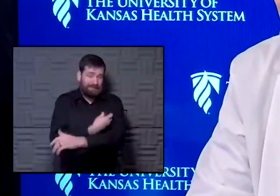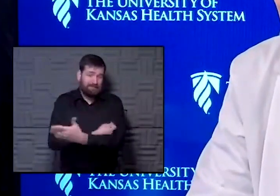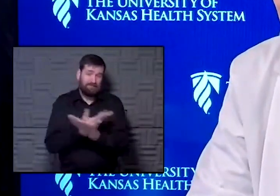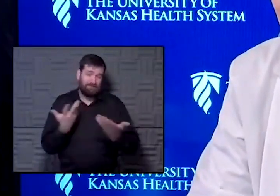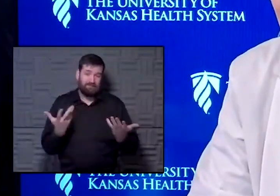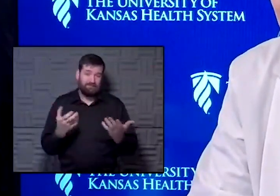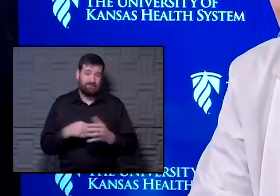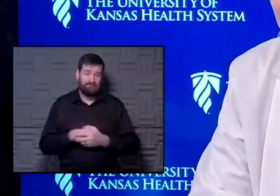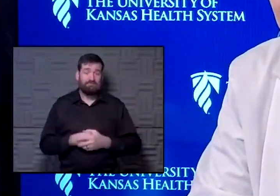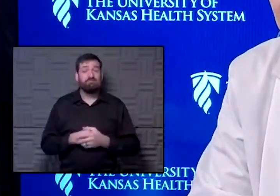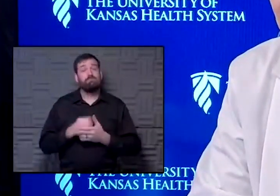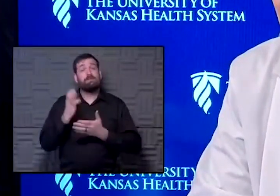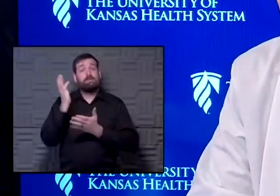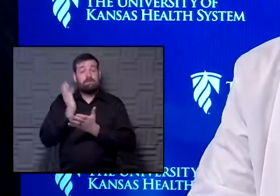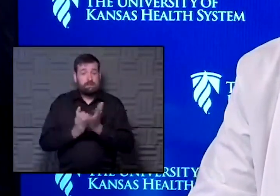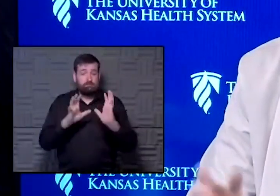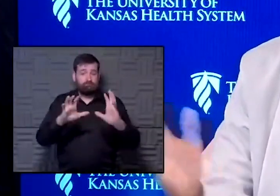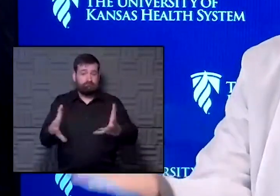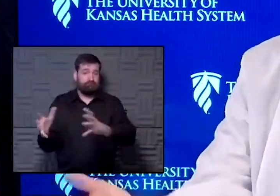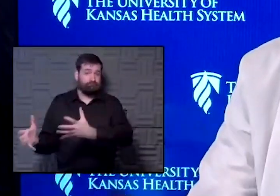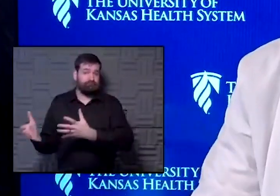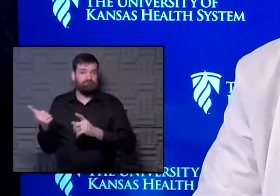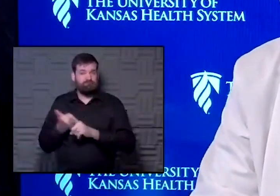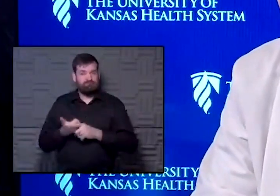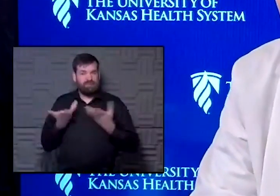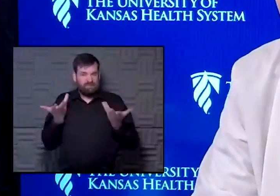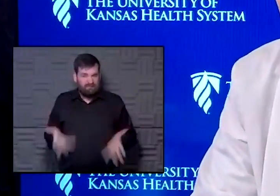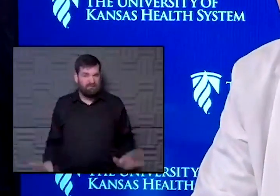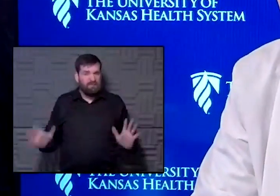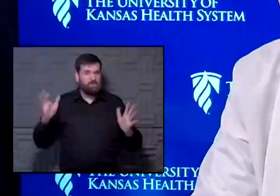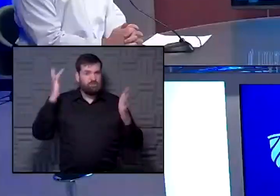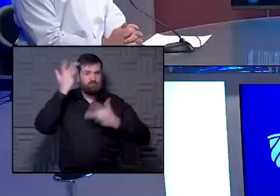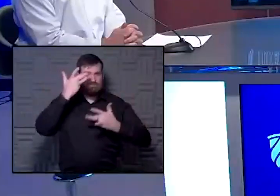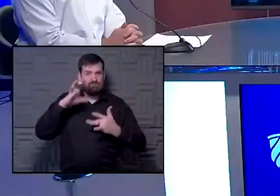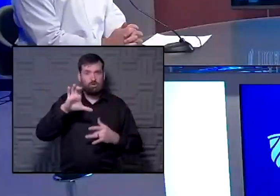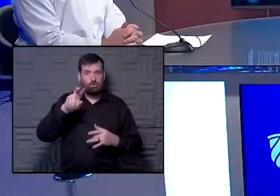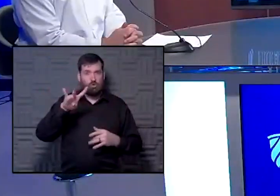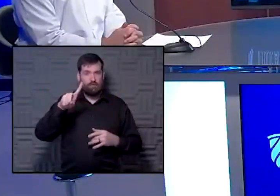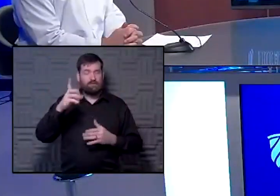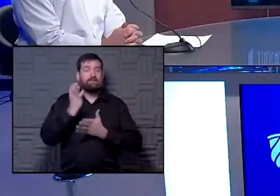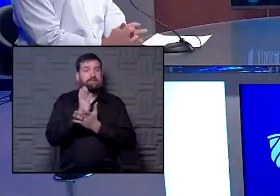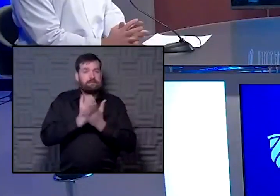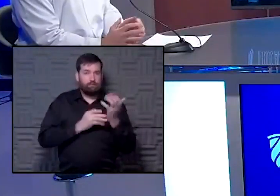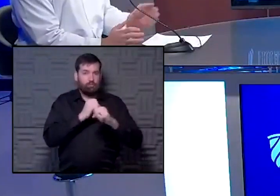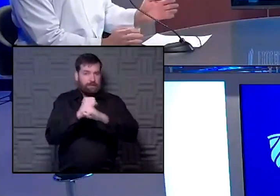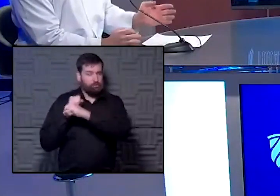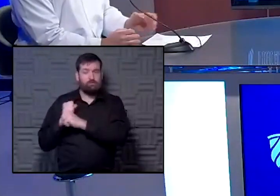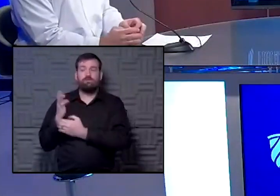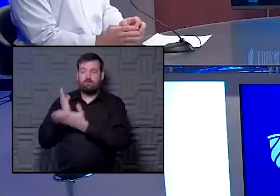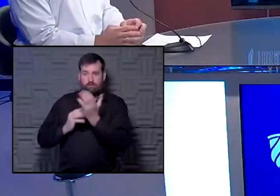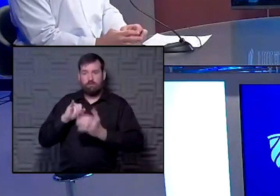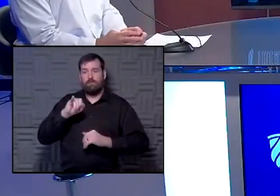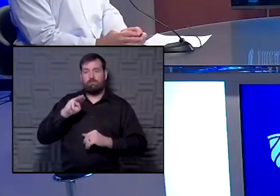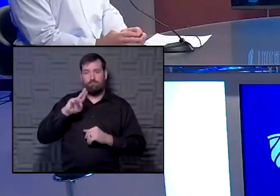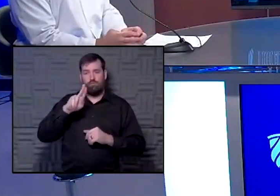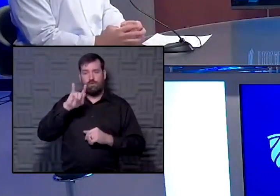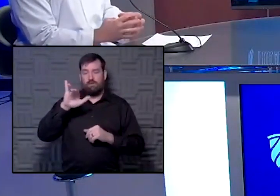honest, there is a percentage of the population who has had COVID now and might have some protection. There is some immunity, but I agree with you. I think